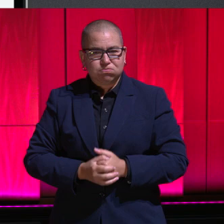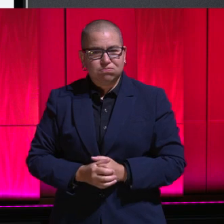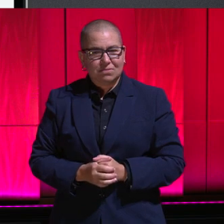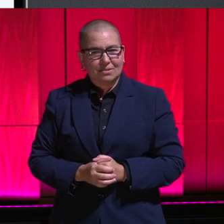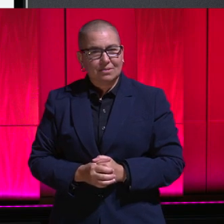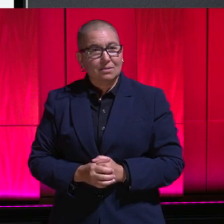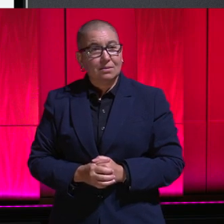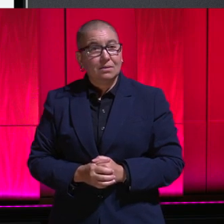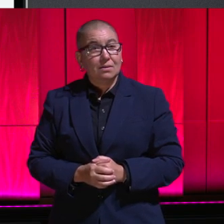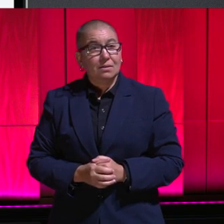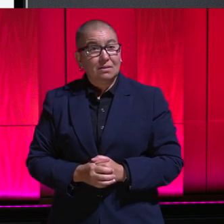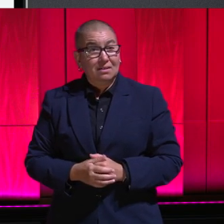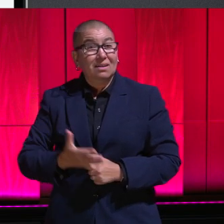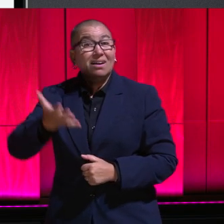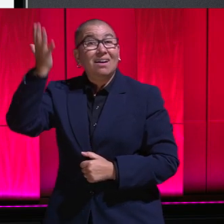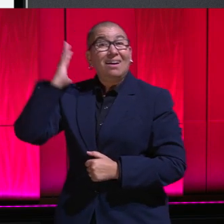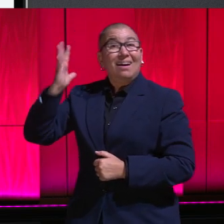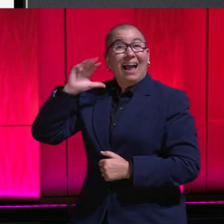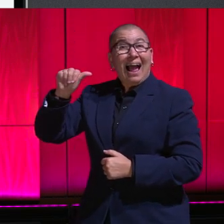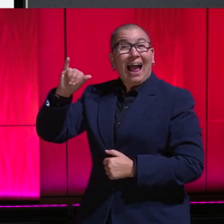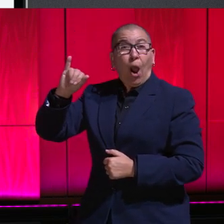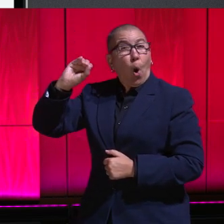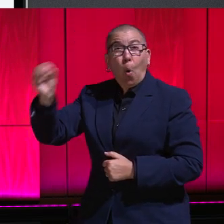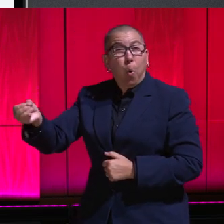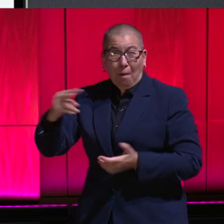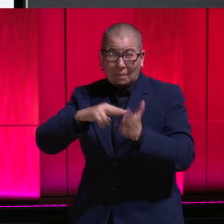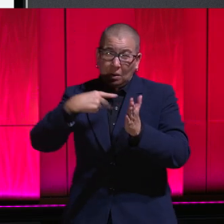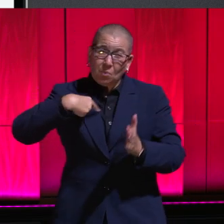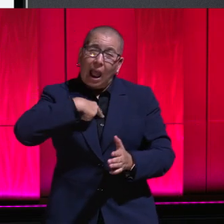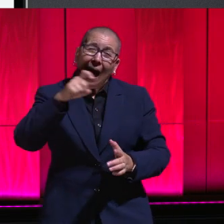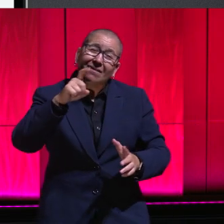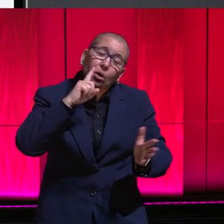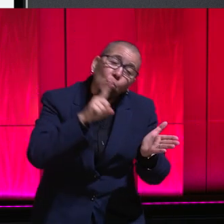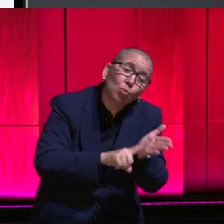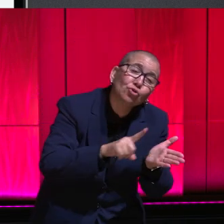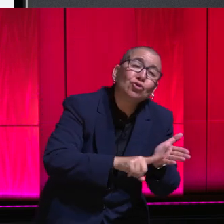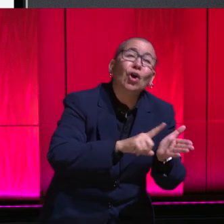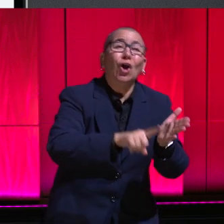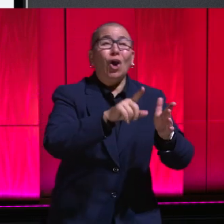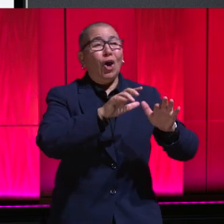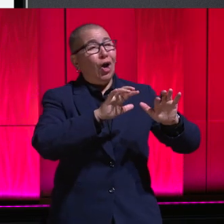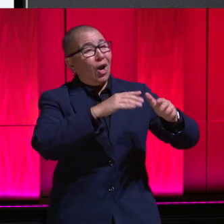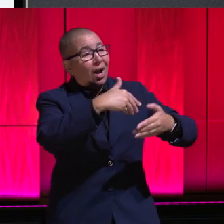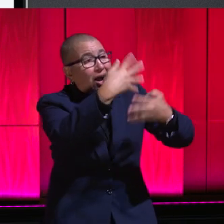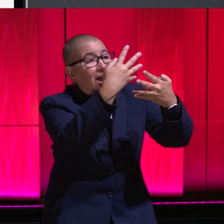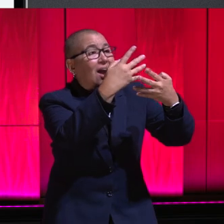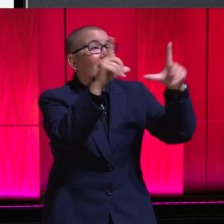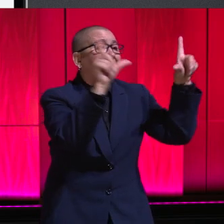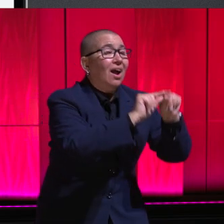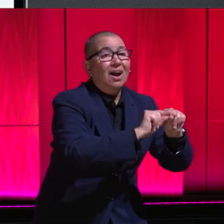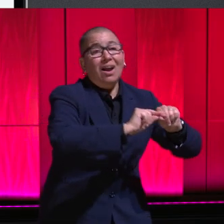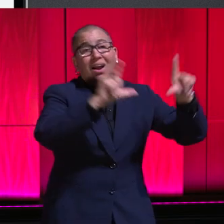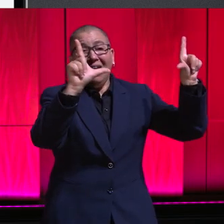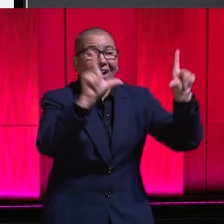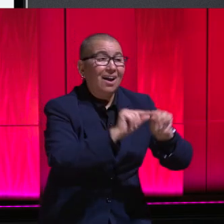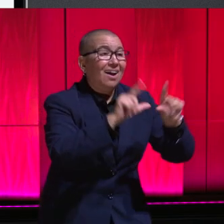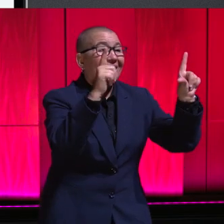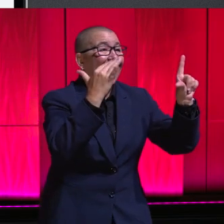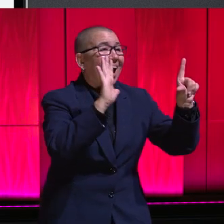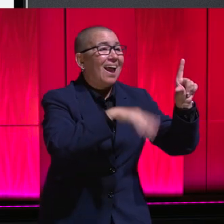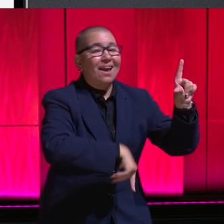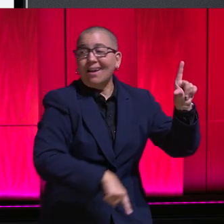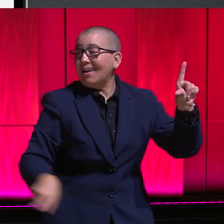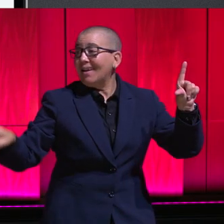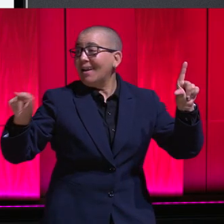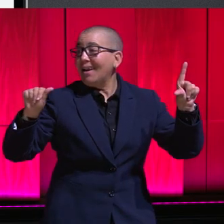many screens becomes as simple as messaging a knowledgeable teammate. So while this is amazing, this management experience is